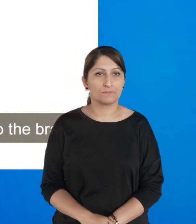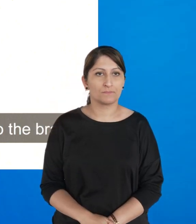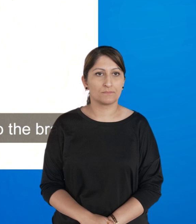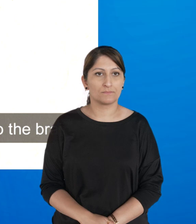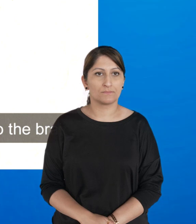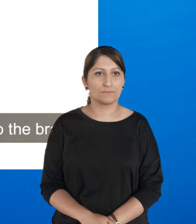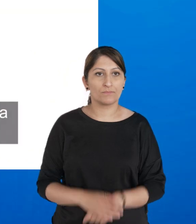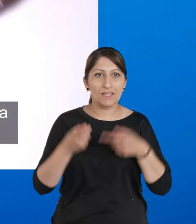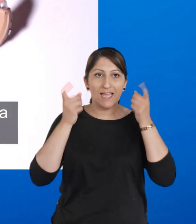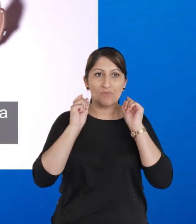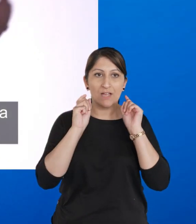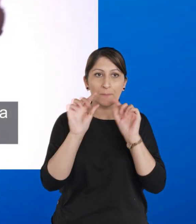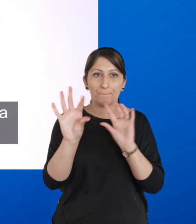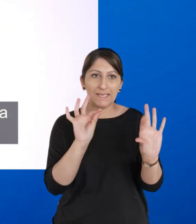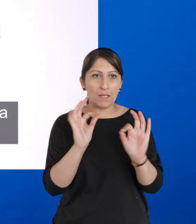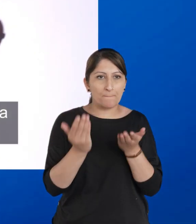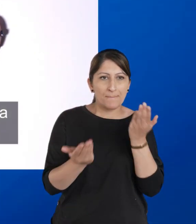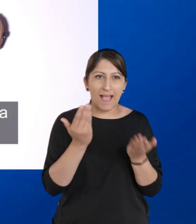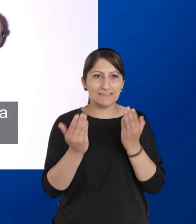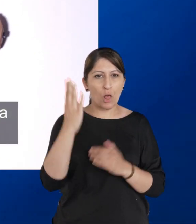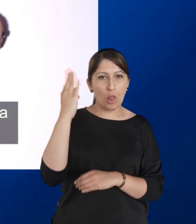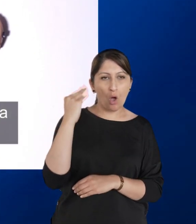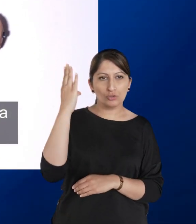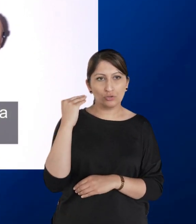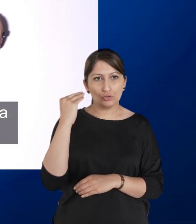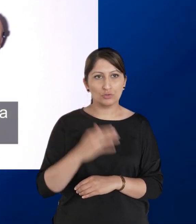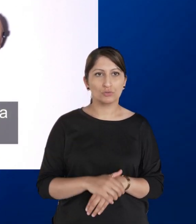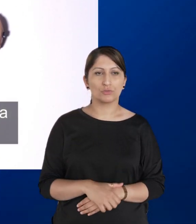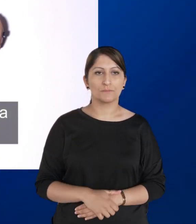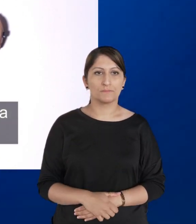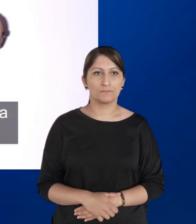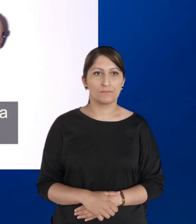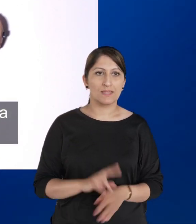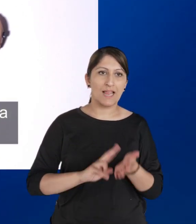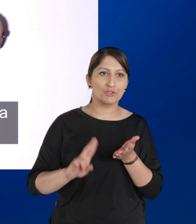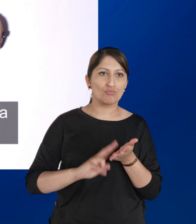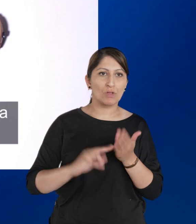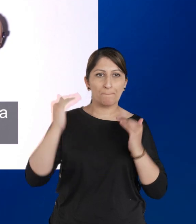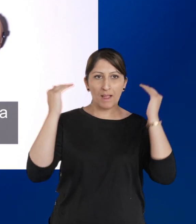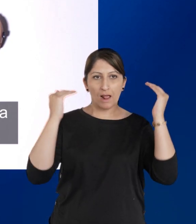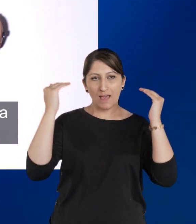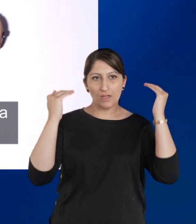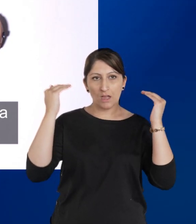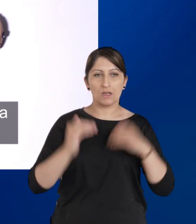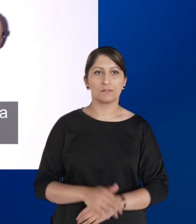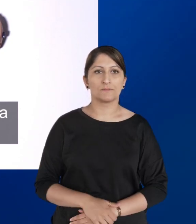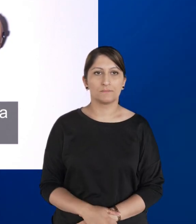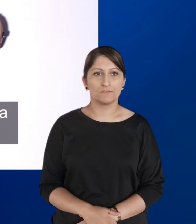brain. Hearing aids are chosen depending on the level of a person's hearing loss and natural hearing